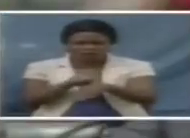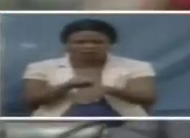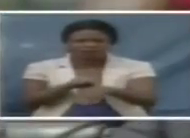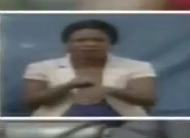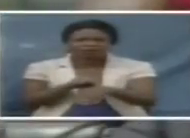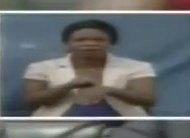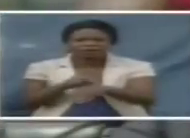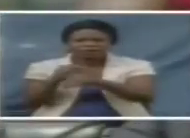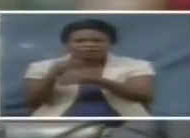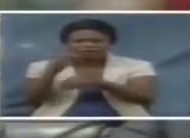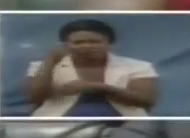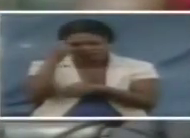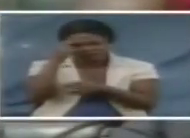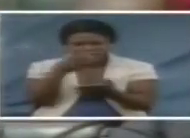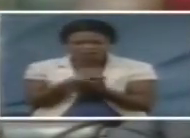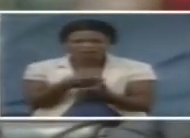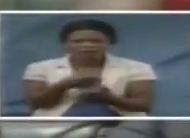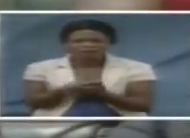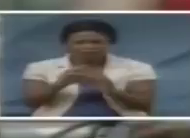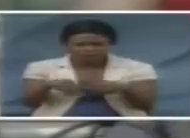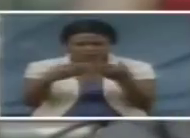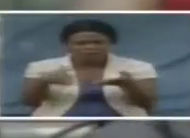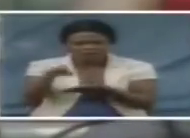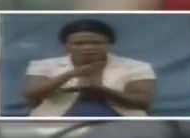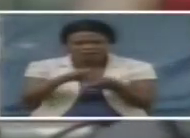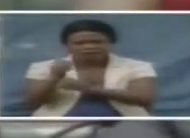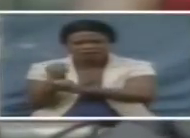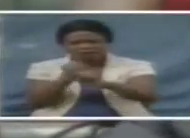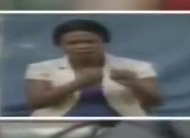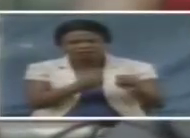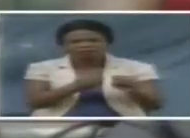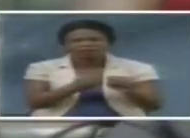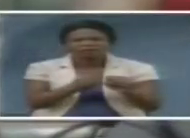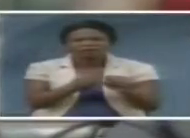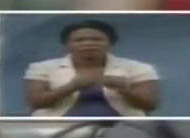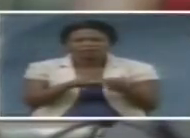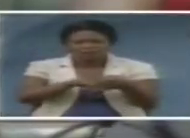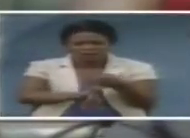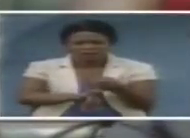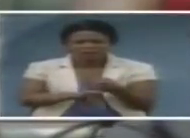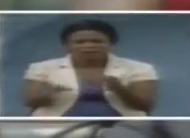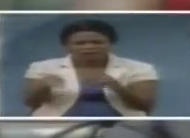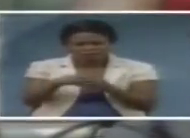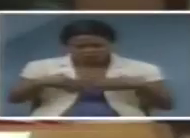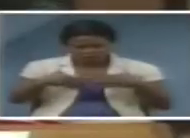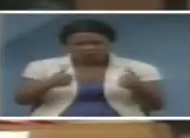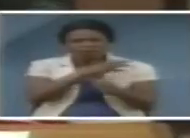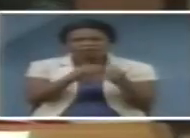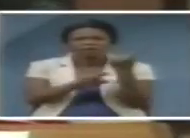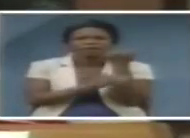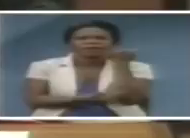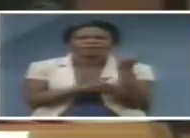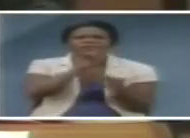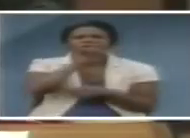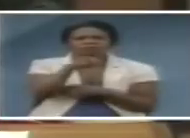a national social security fund, and provide for basic social protection, including health and